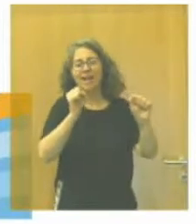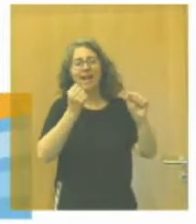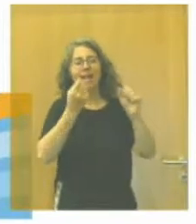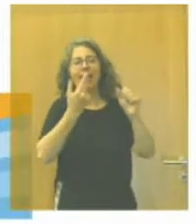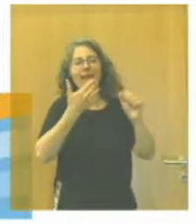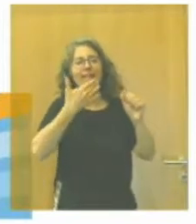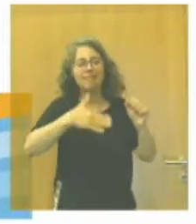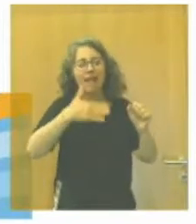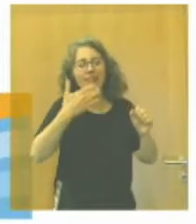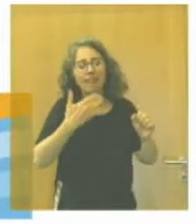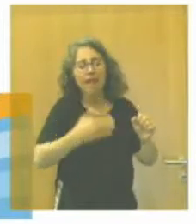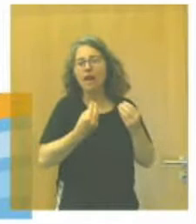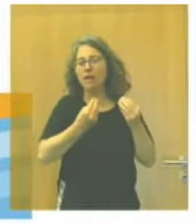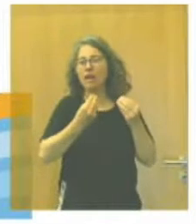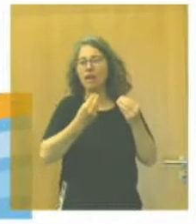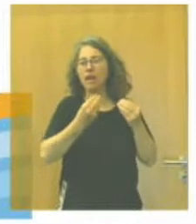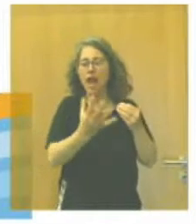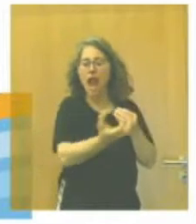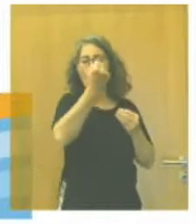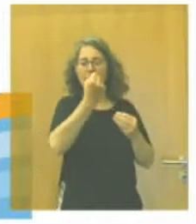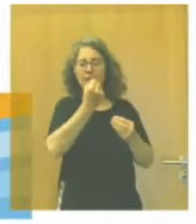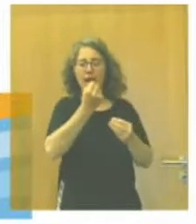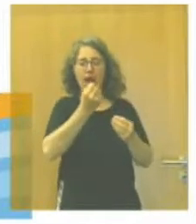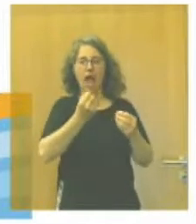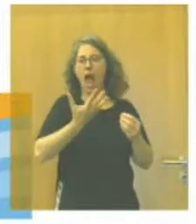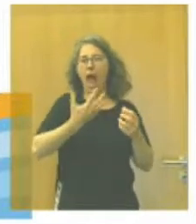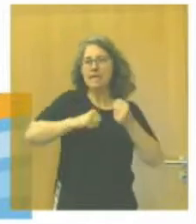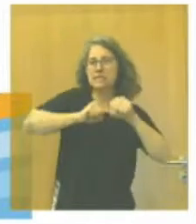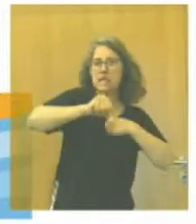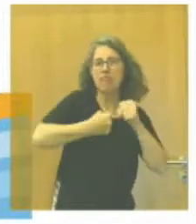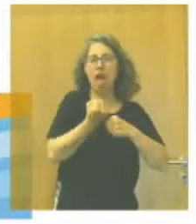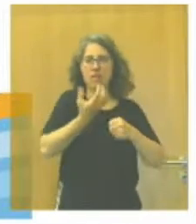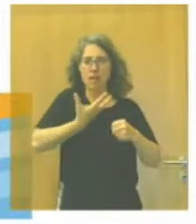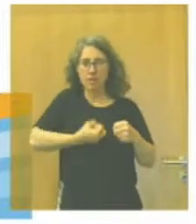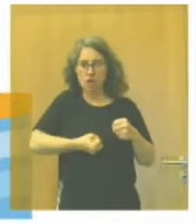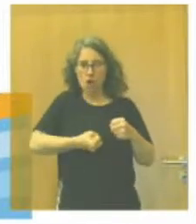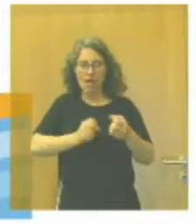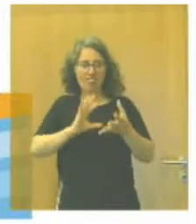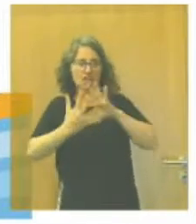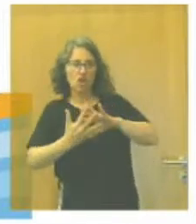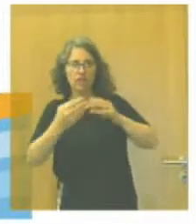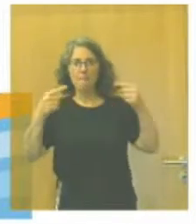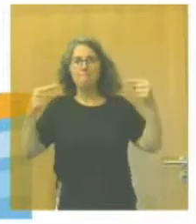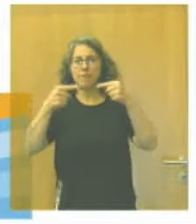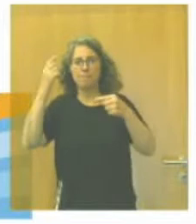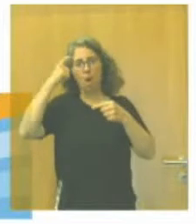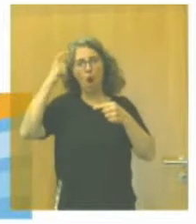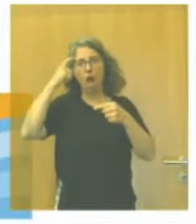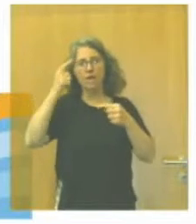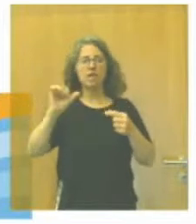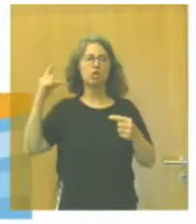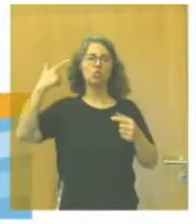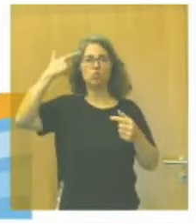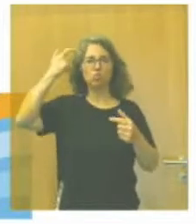these 4 conditions: anxiety, depression, bipolar disorder, and suicide. Also, for many